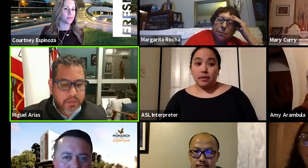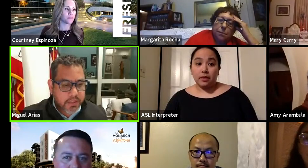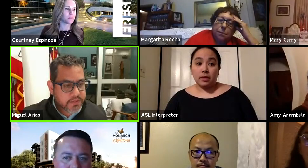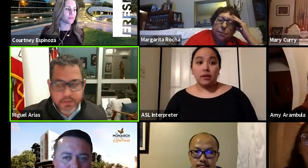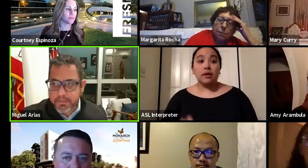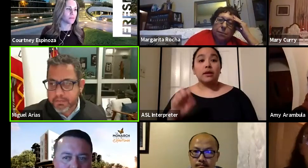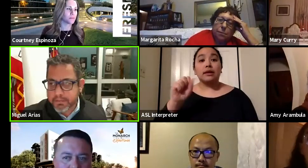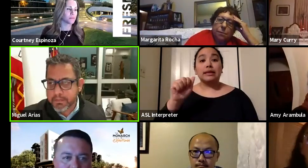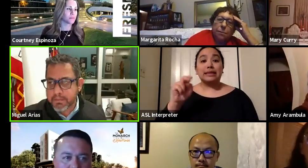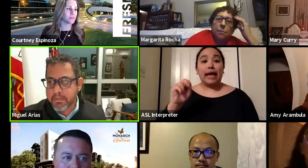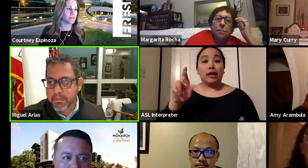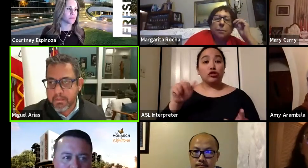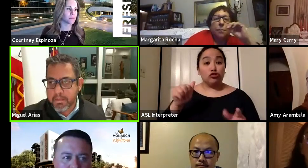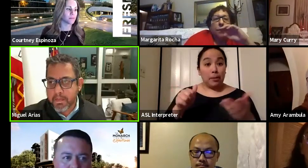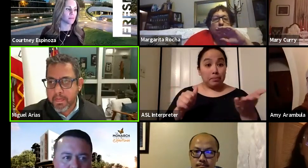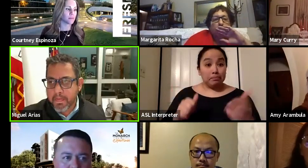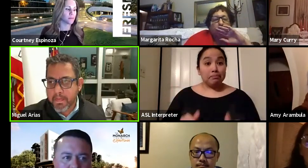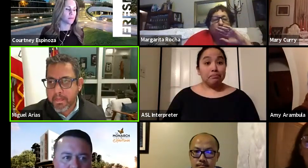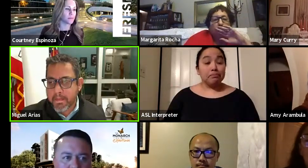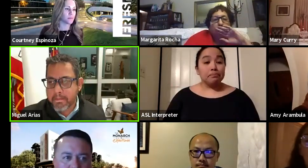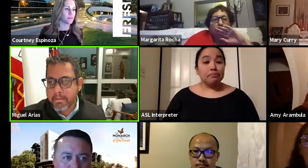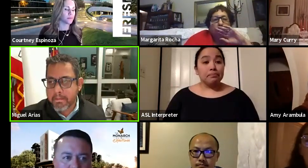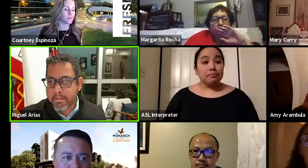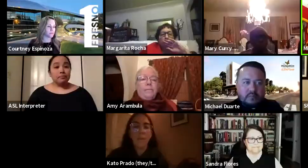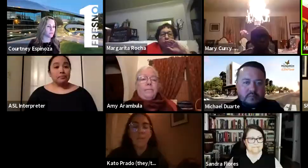Sandra, you're up next.